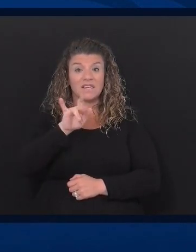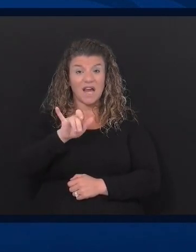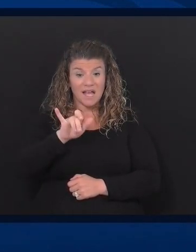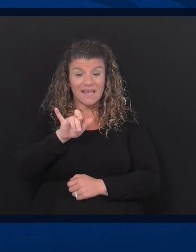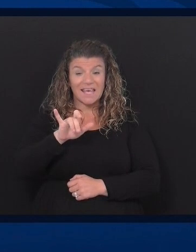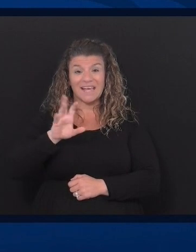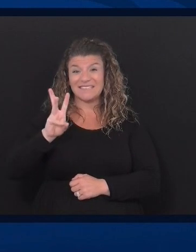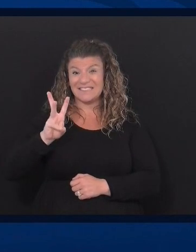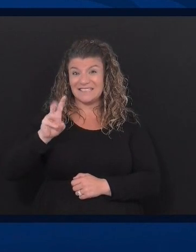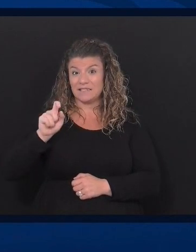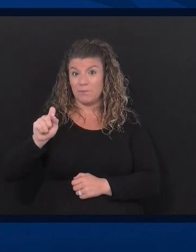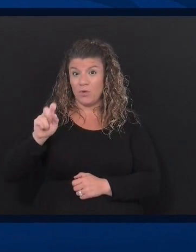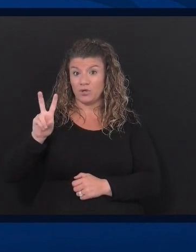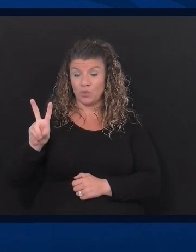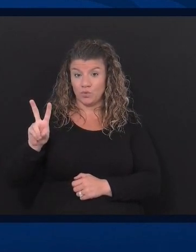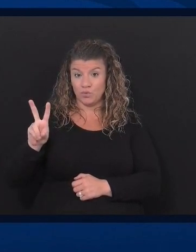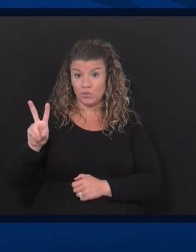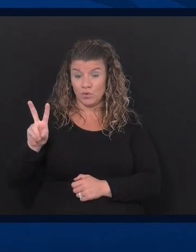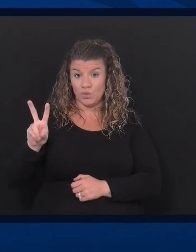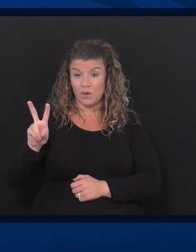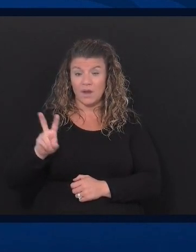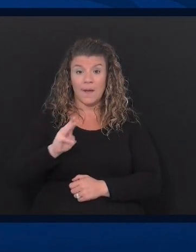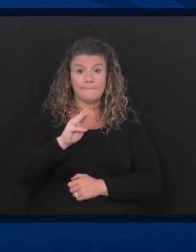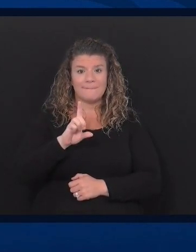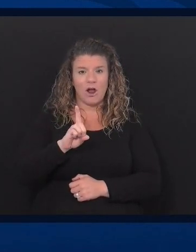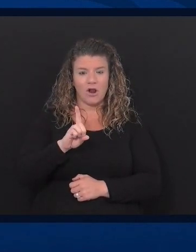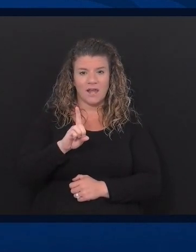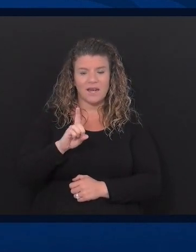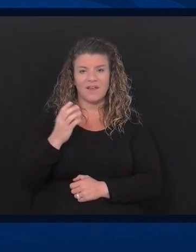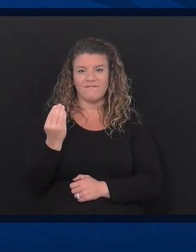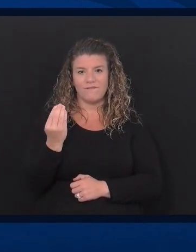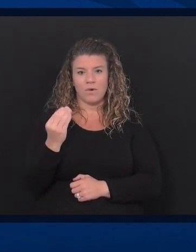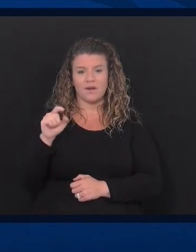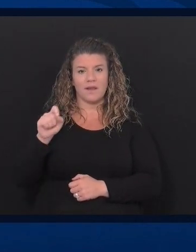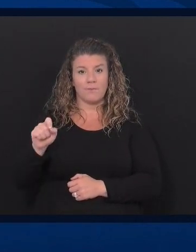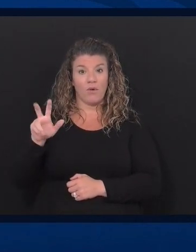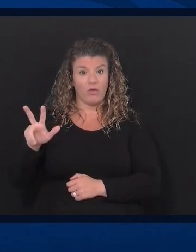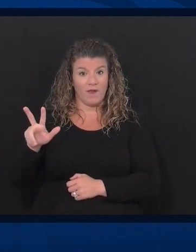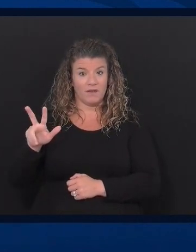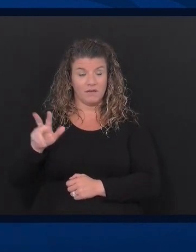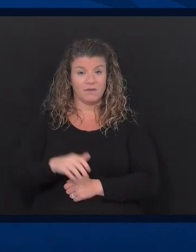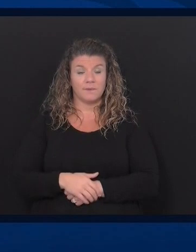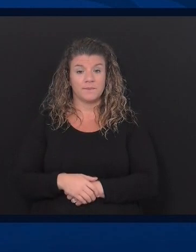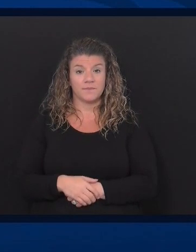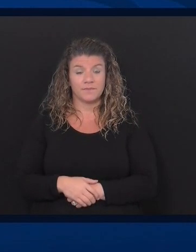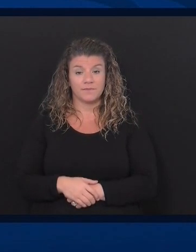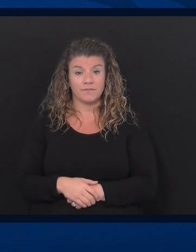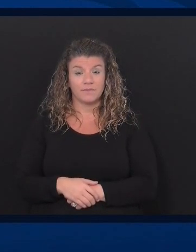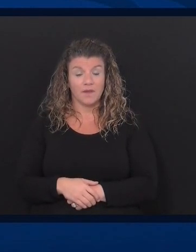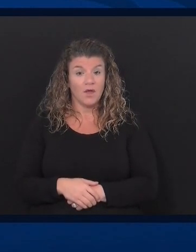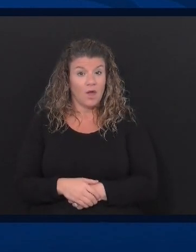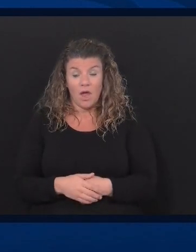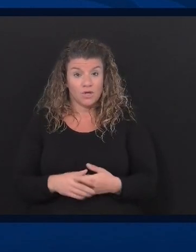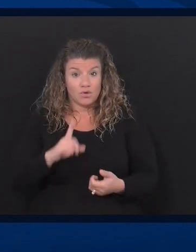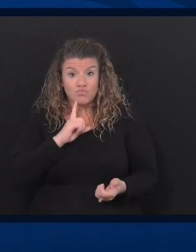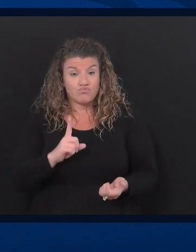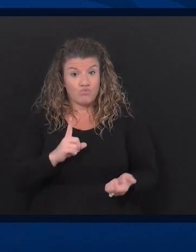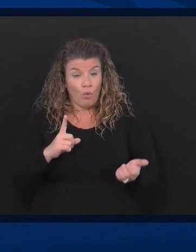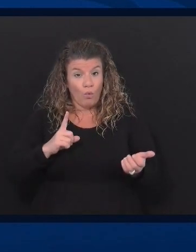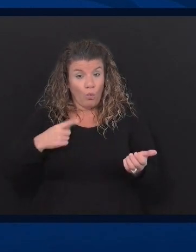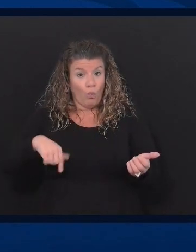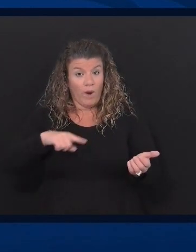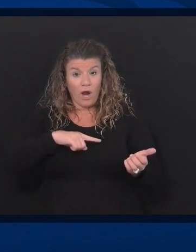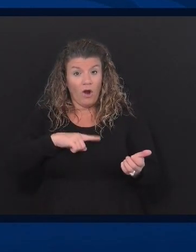is at 6.2. And Maryland is at 14.3. So we're